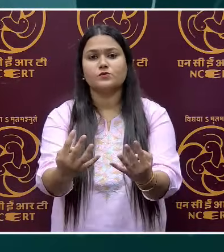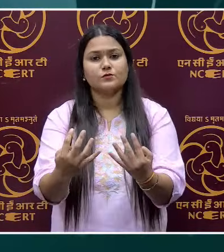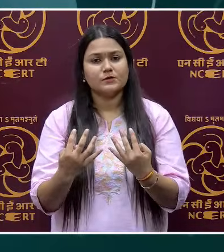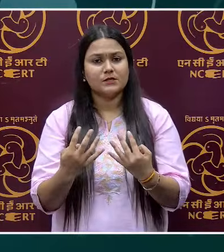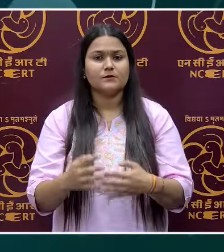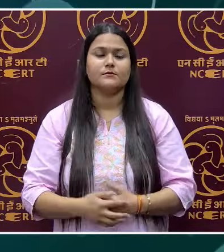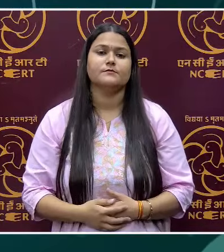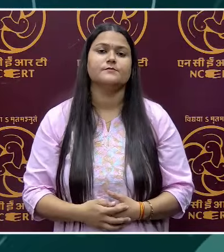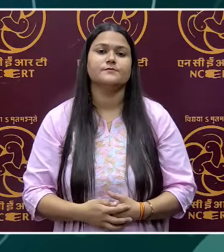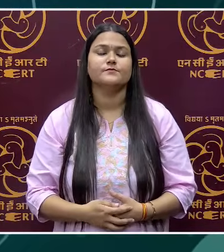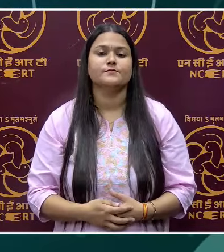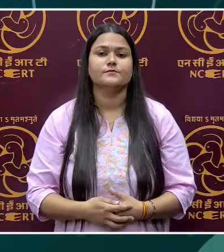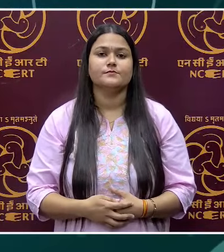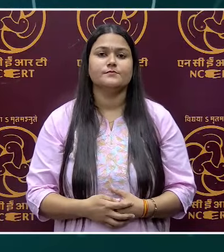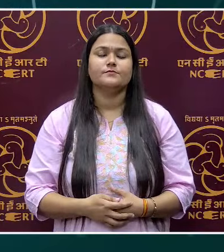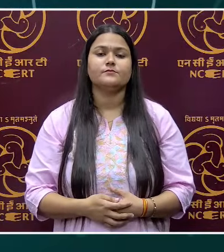Right.